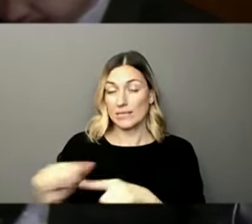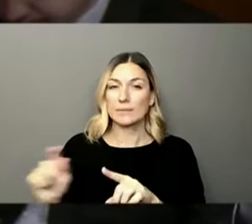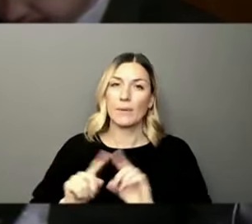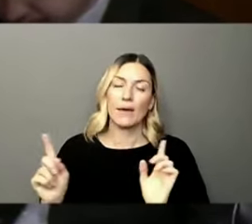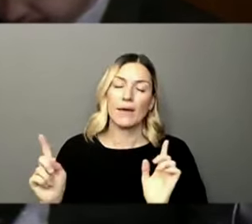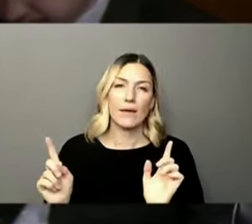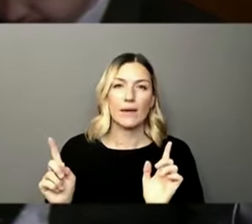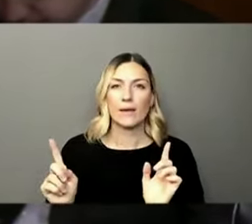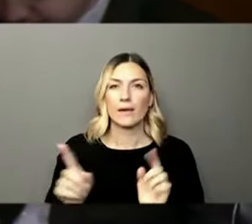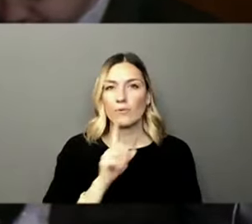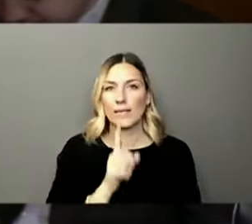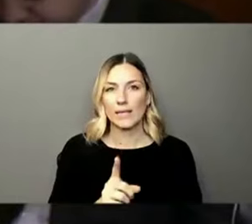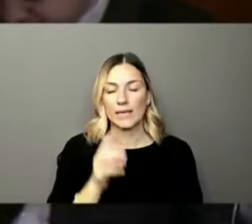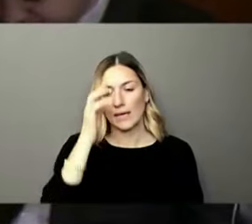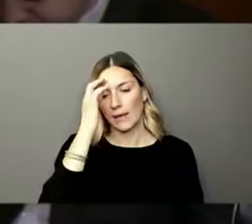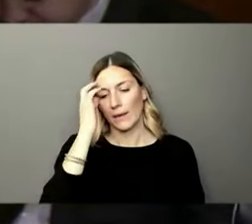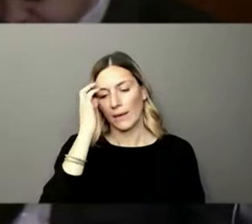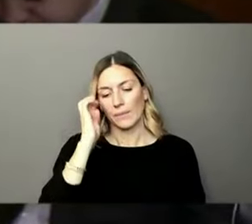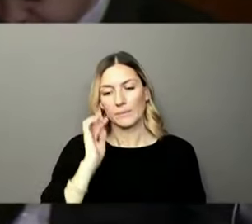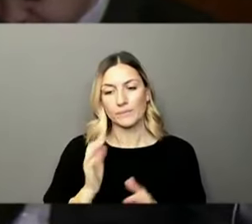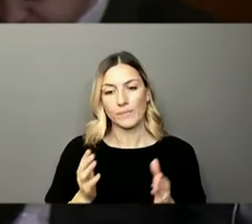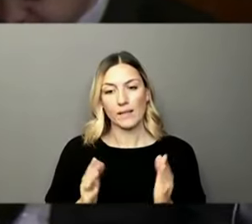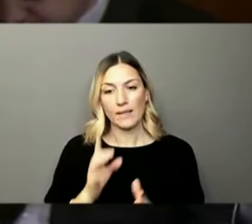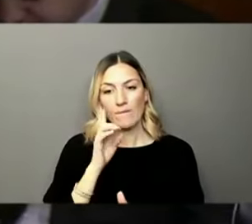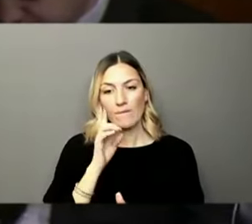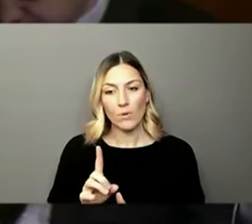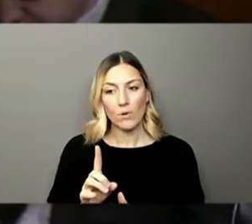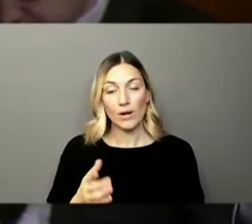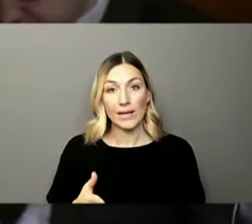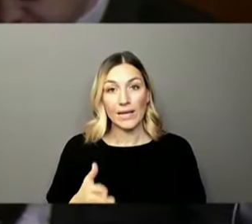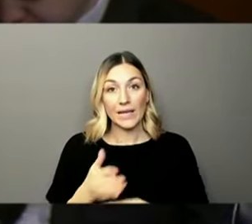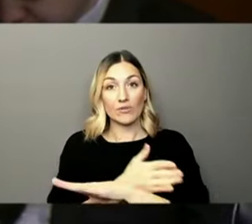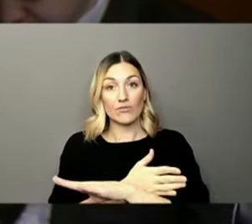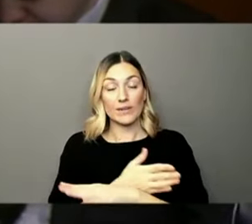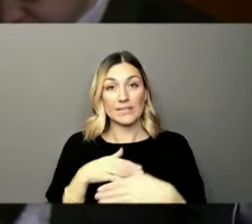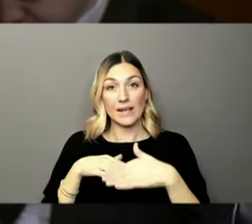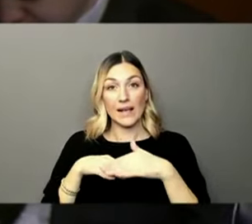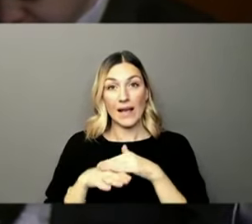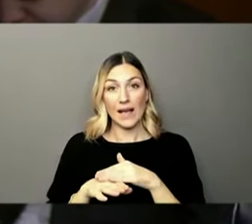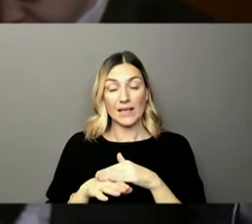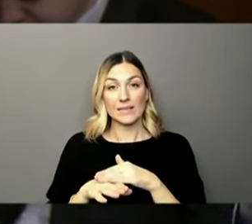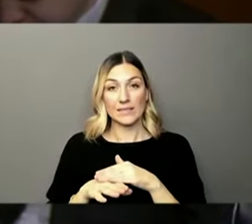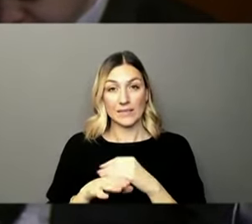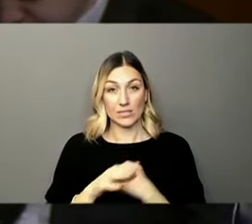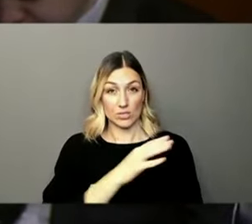to allow for increased access to these clinical